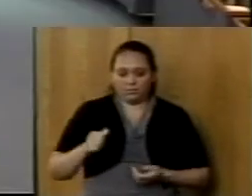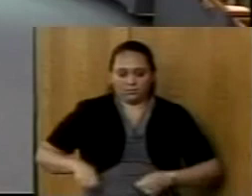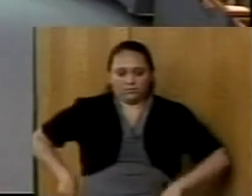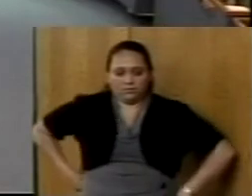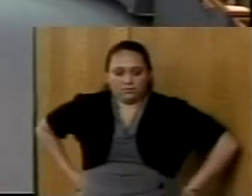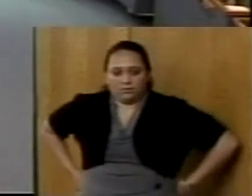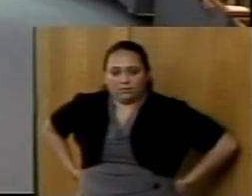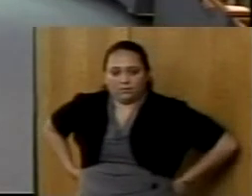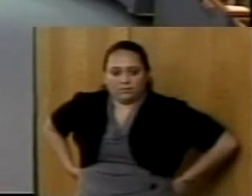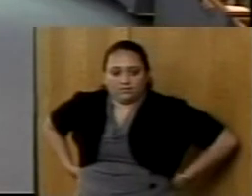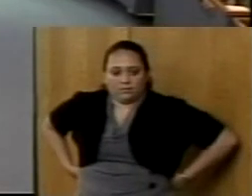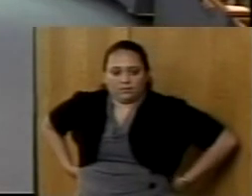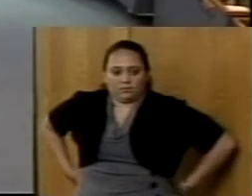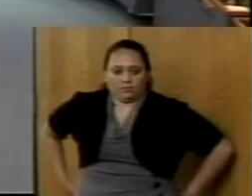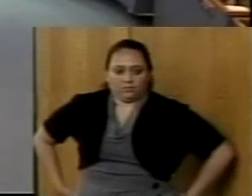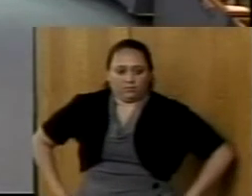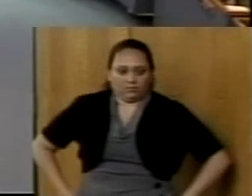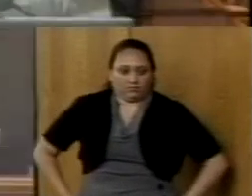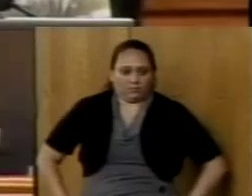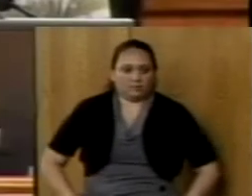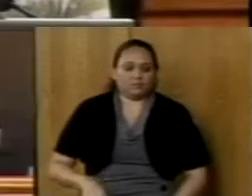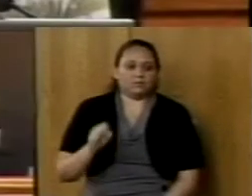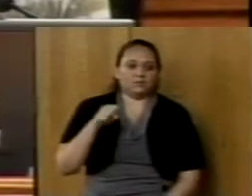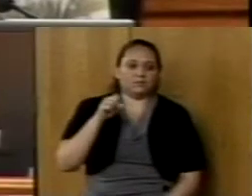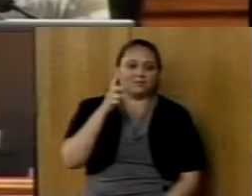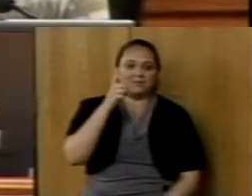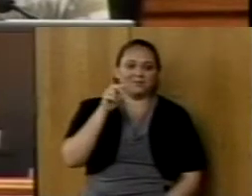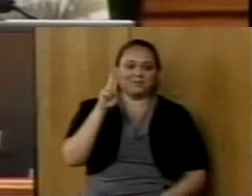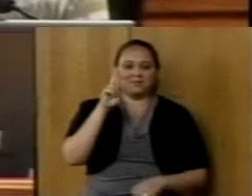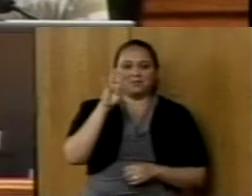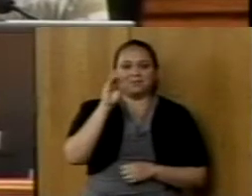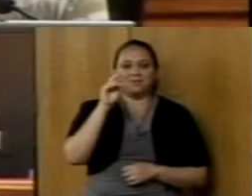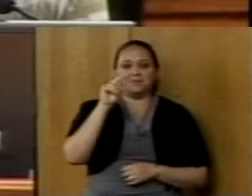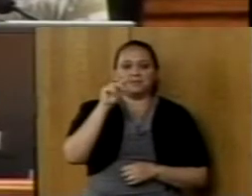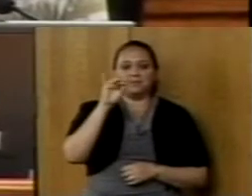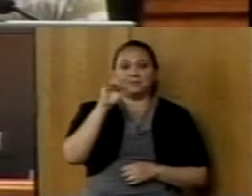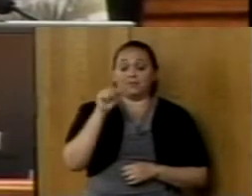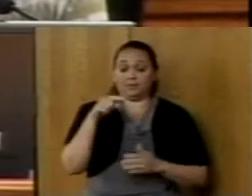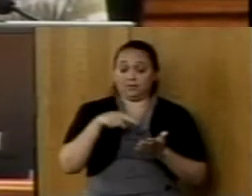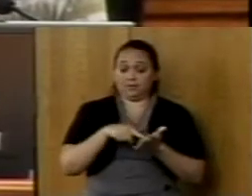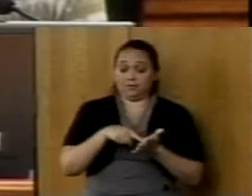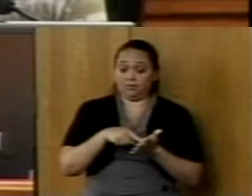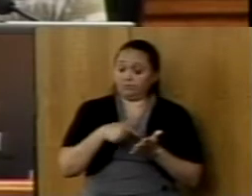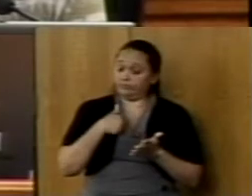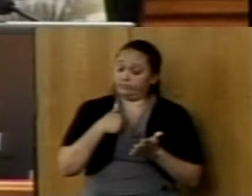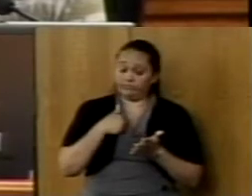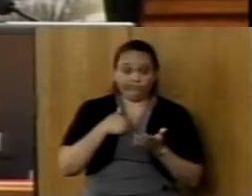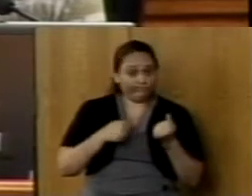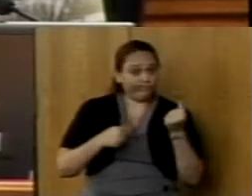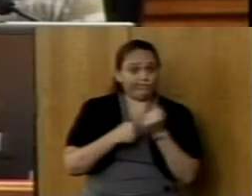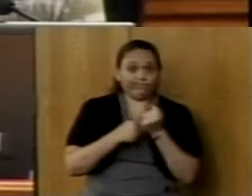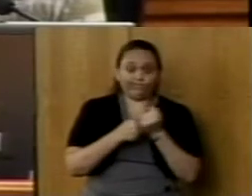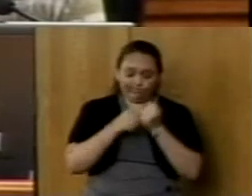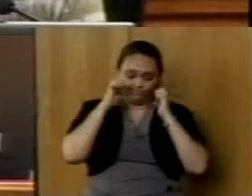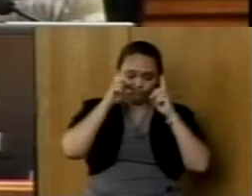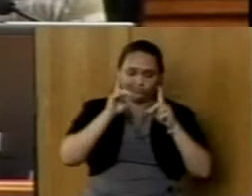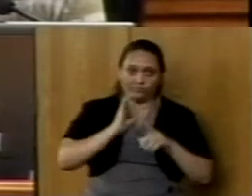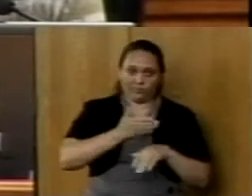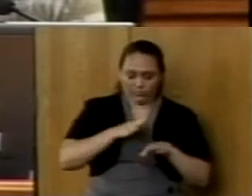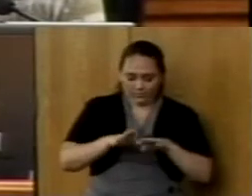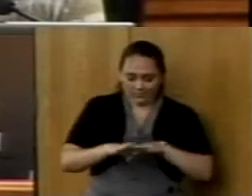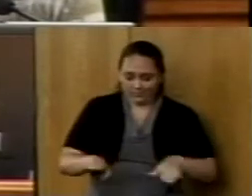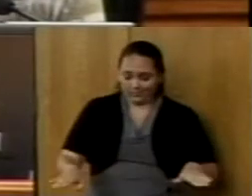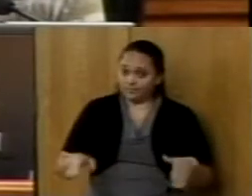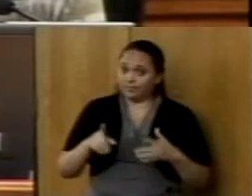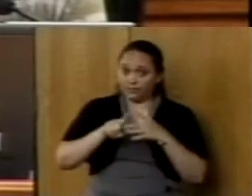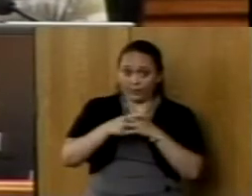Yes, sir. Dr. Montoya, on this one, I'm all about educating our little ones and start